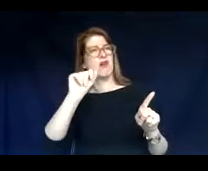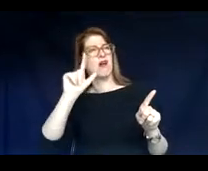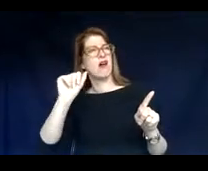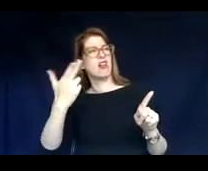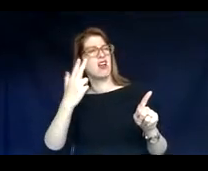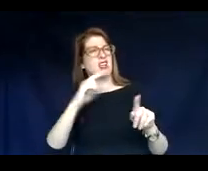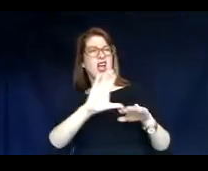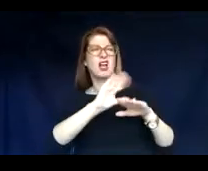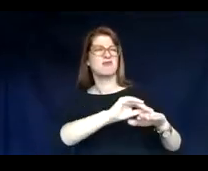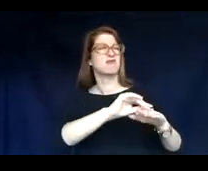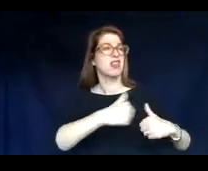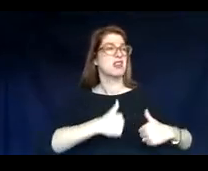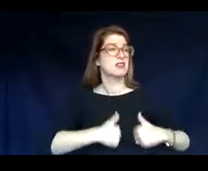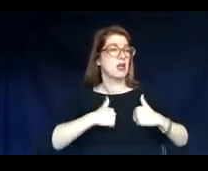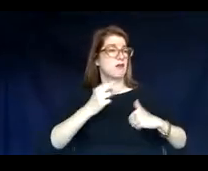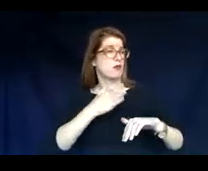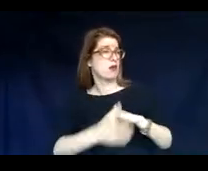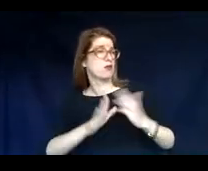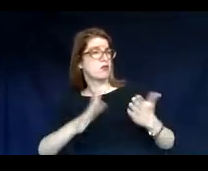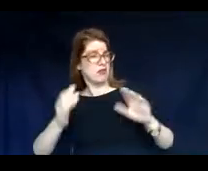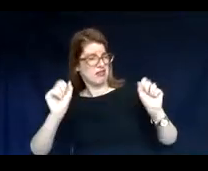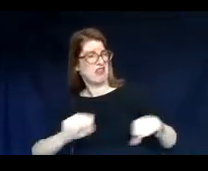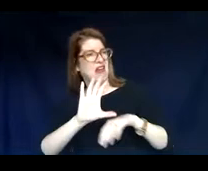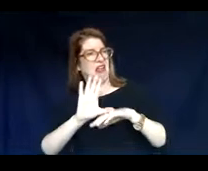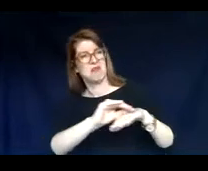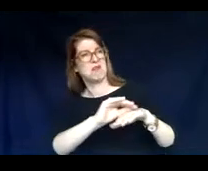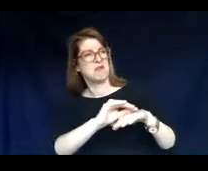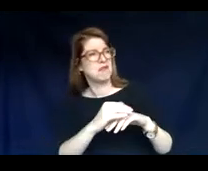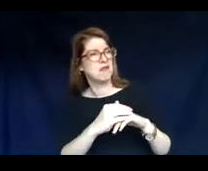this life, but beyond, even after I die.